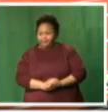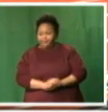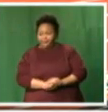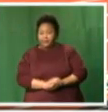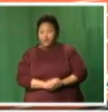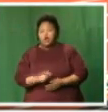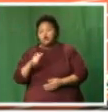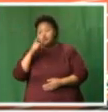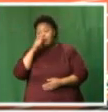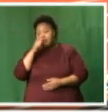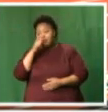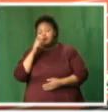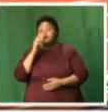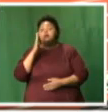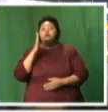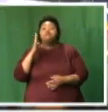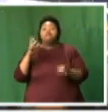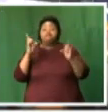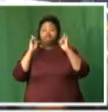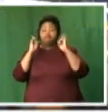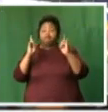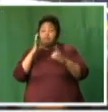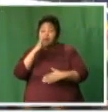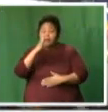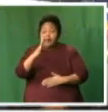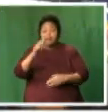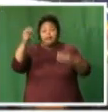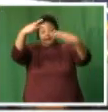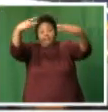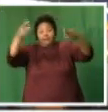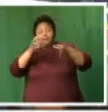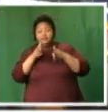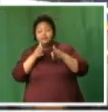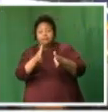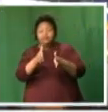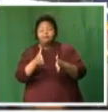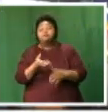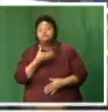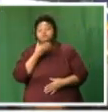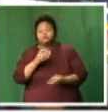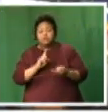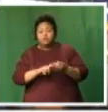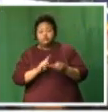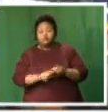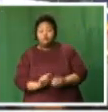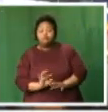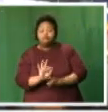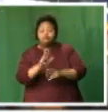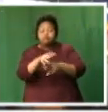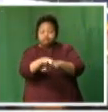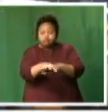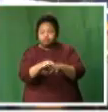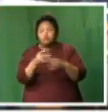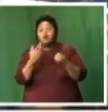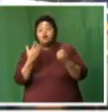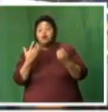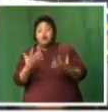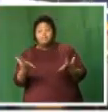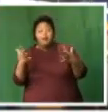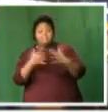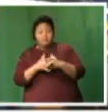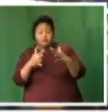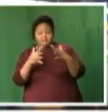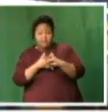indlu etimphunga nayo indlu yabayesikhulu ihlangane lapha enkundleni kutogubha lona langa letempilo lapho kuphindze khona kubuketwa khona